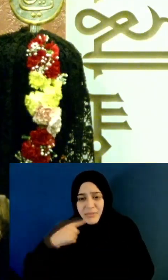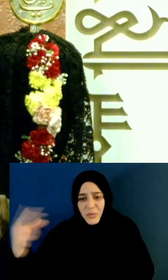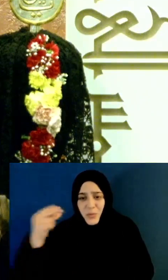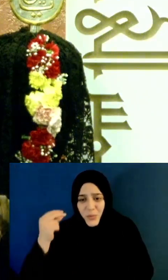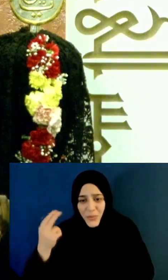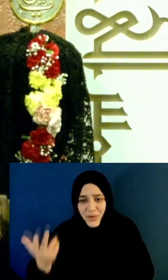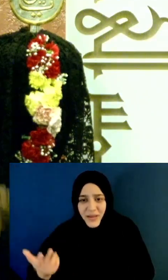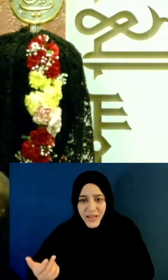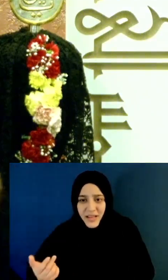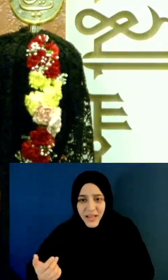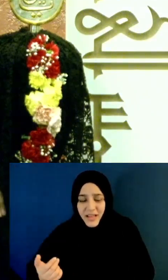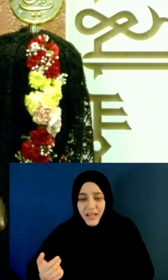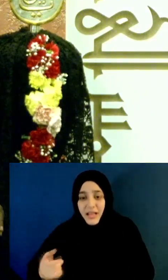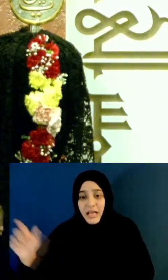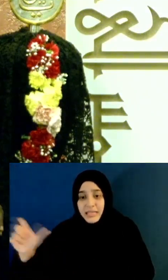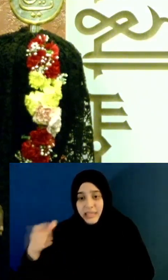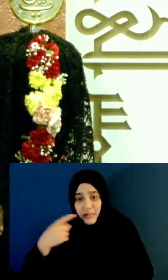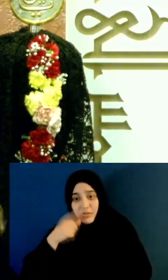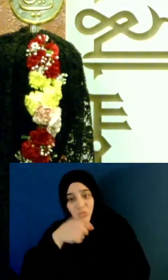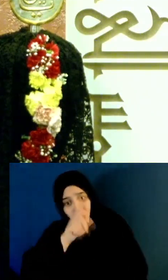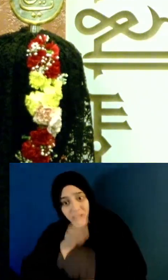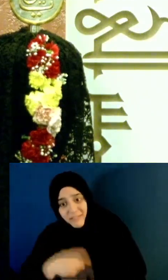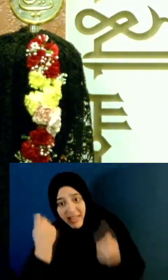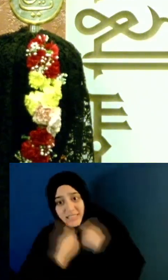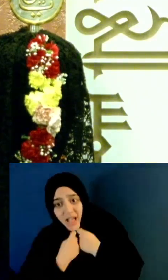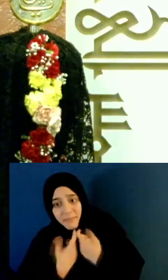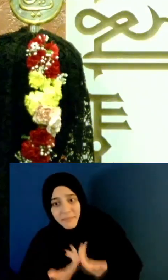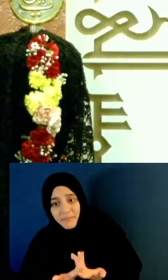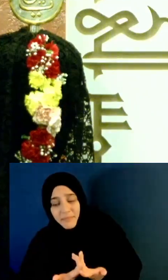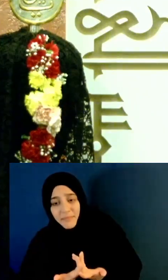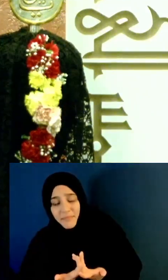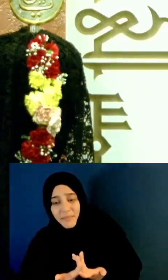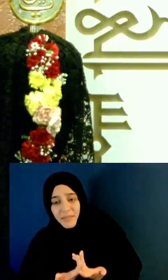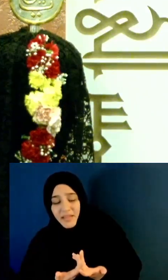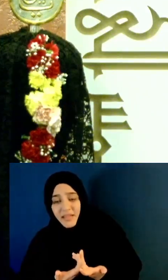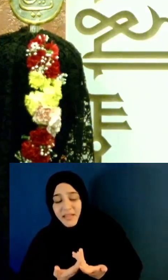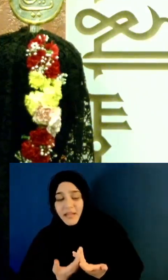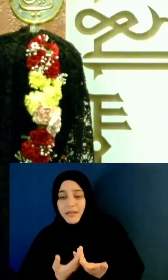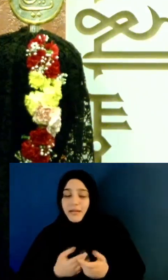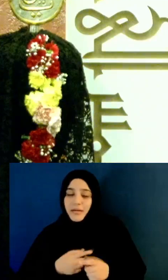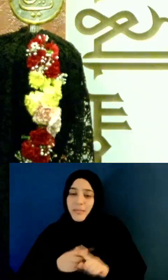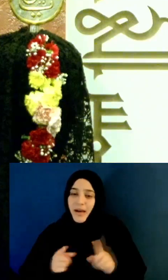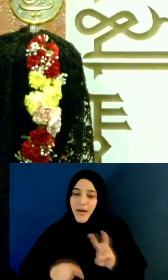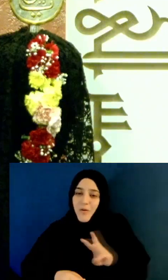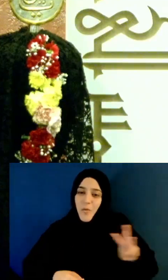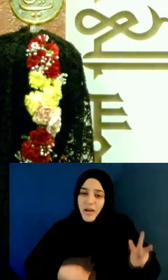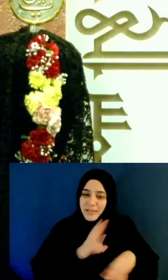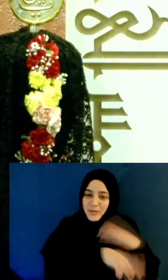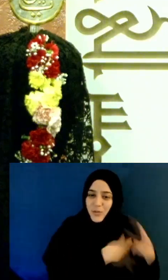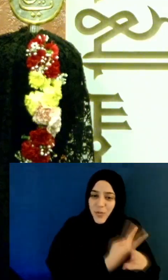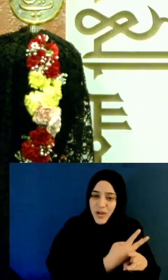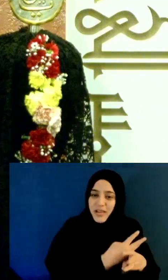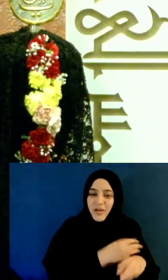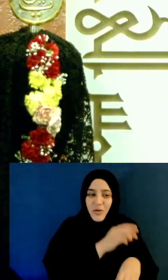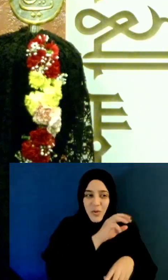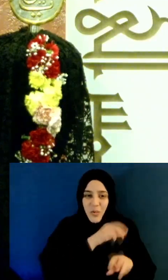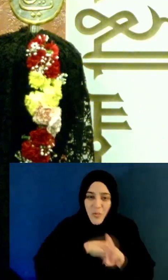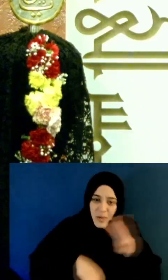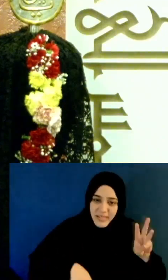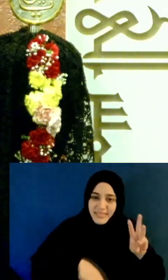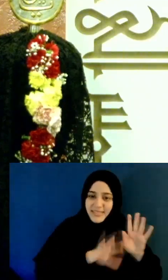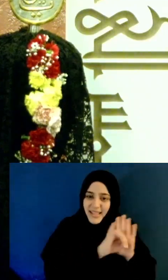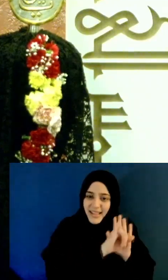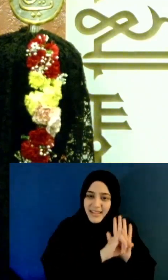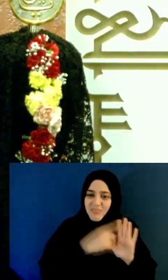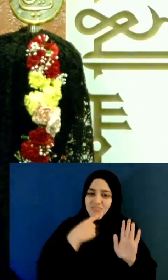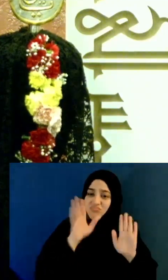Islam says wear the hijab. But Western world, Western identity says no, you're free. You want to wear